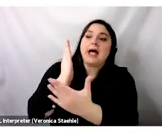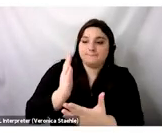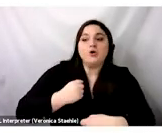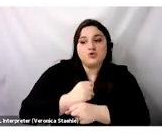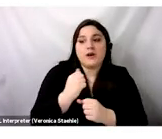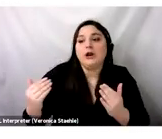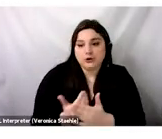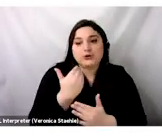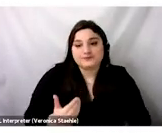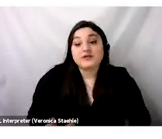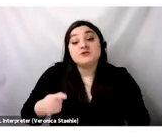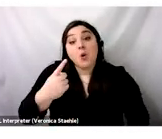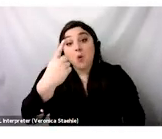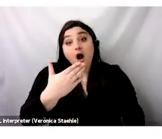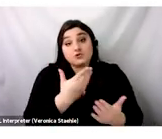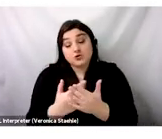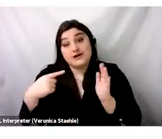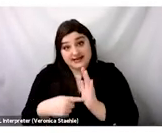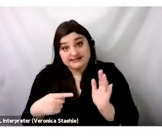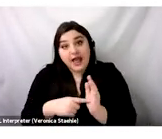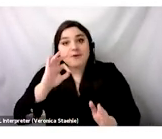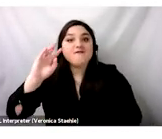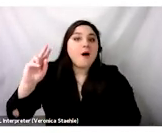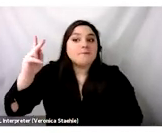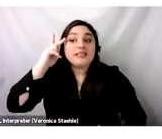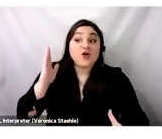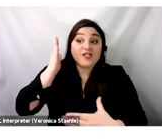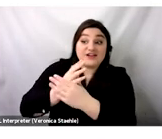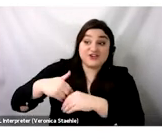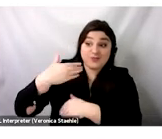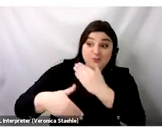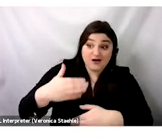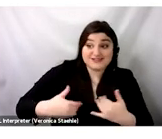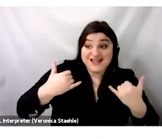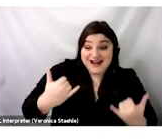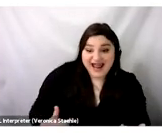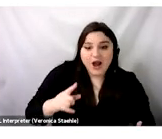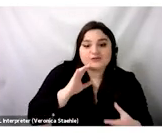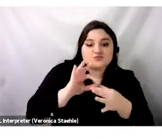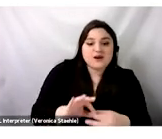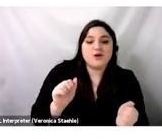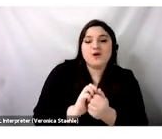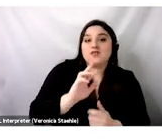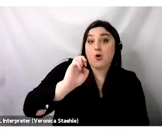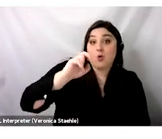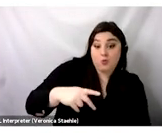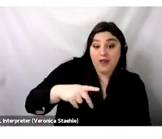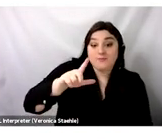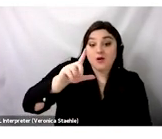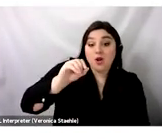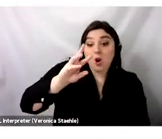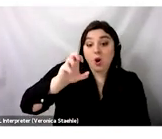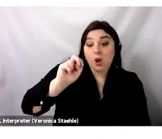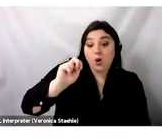world political intervention that is kind of in the works is Representative Lowenthal. And